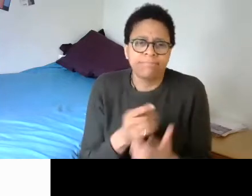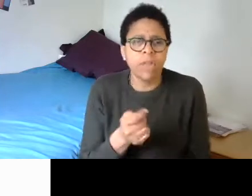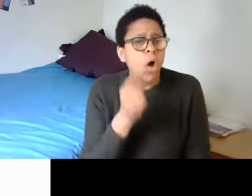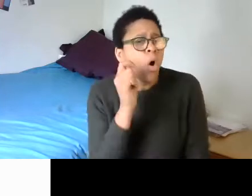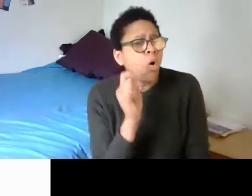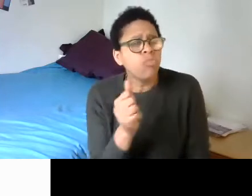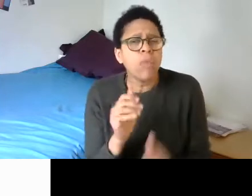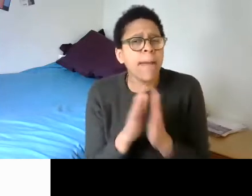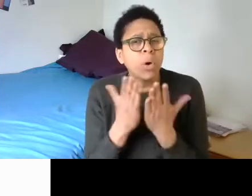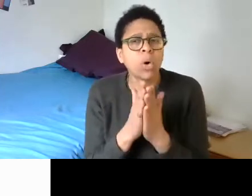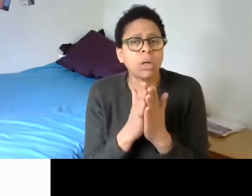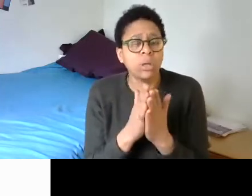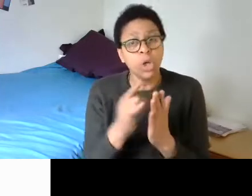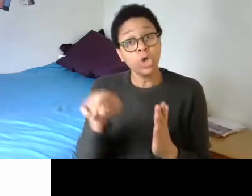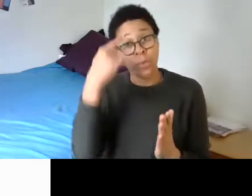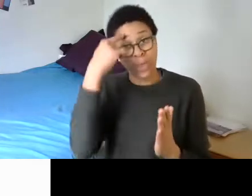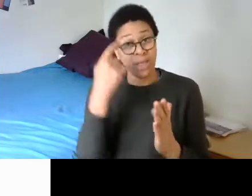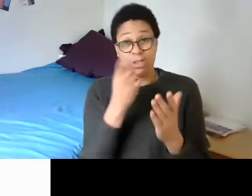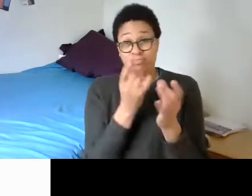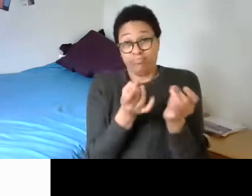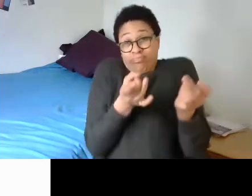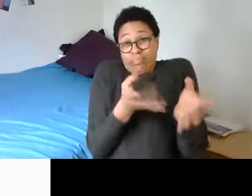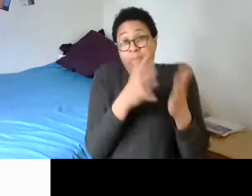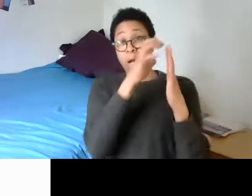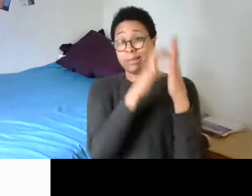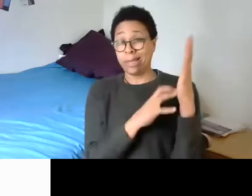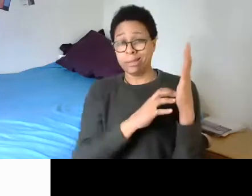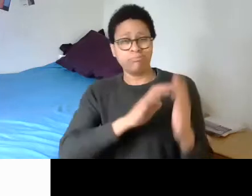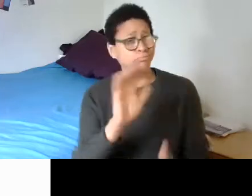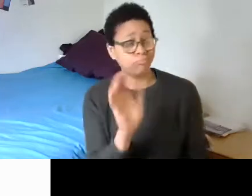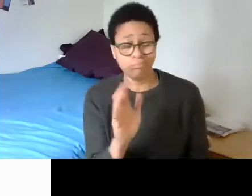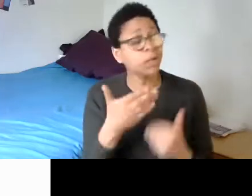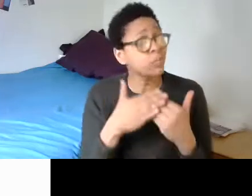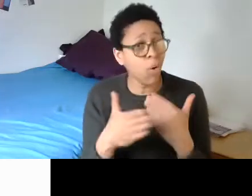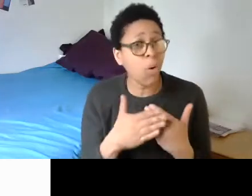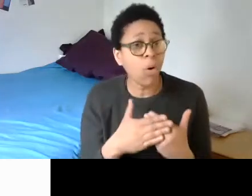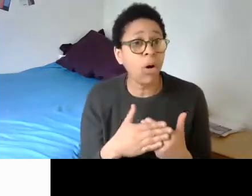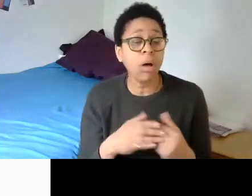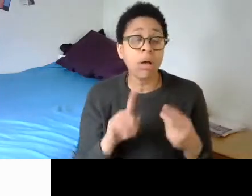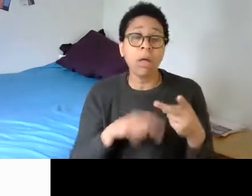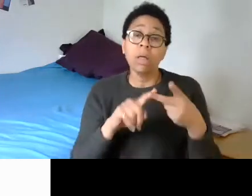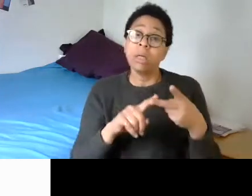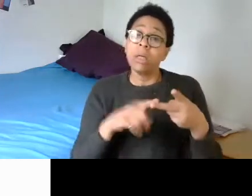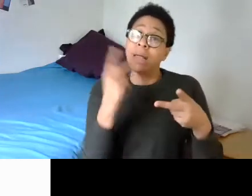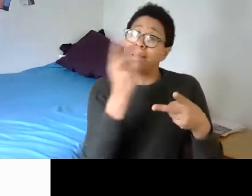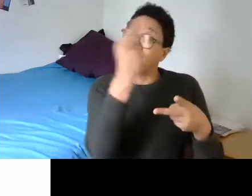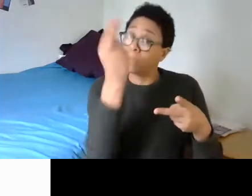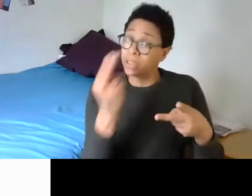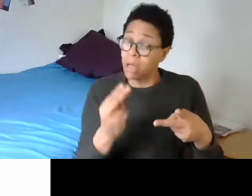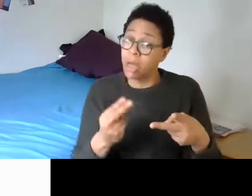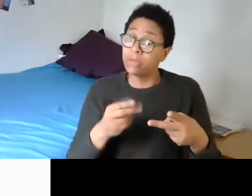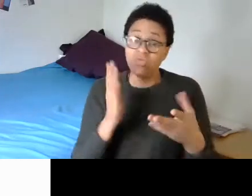just a text or something to read. They were designed to be interacted with in a variety of ways, and this changed as the world of print